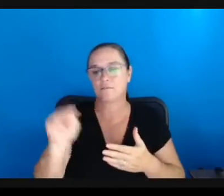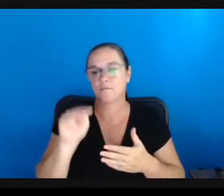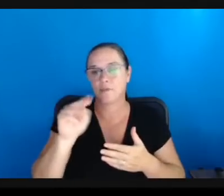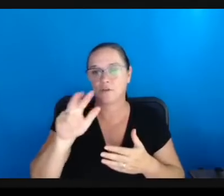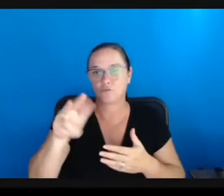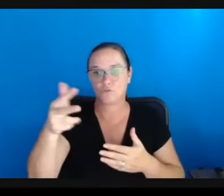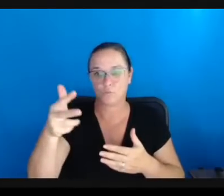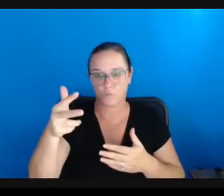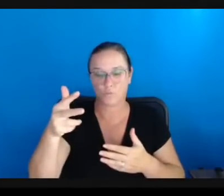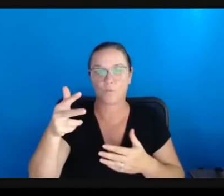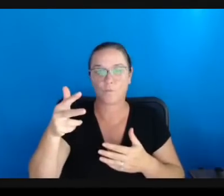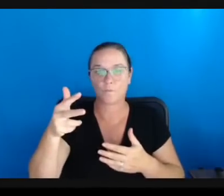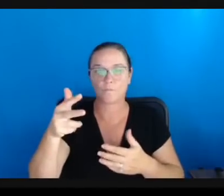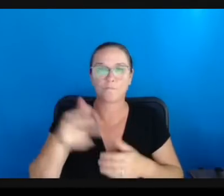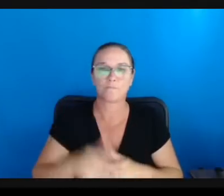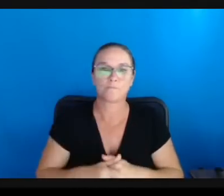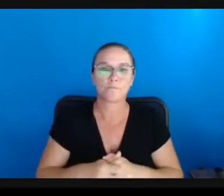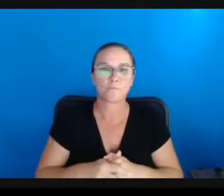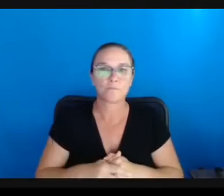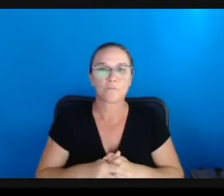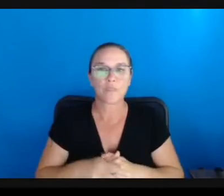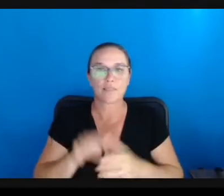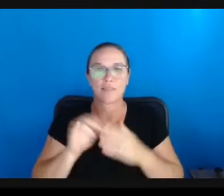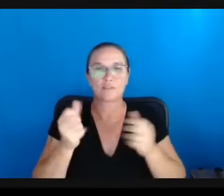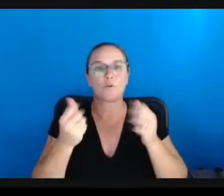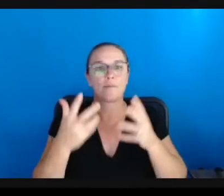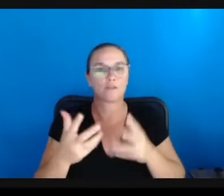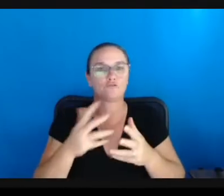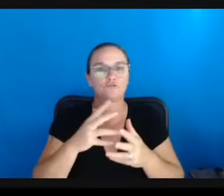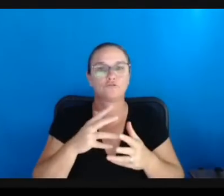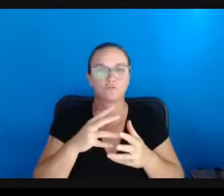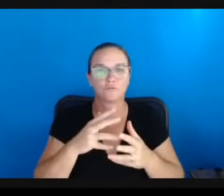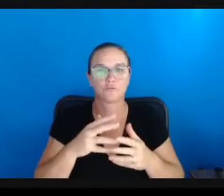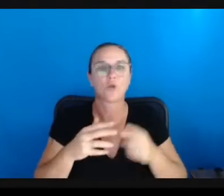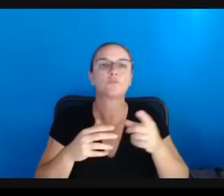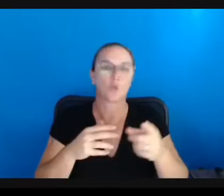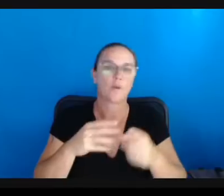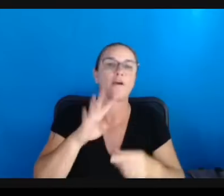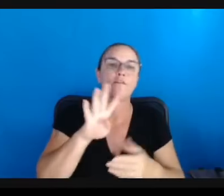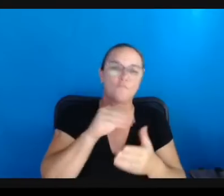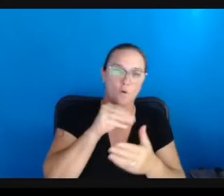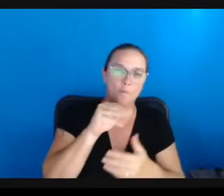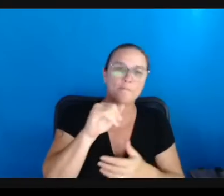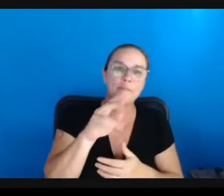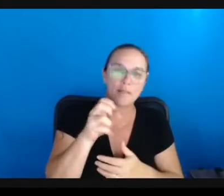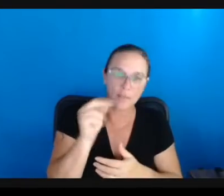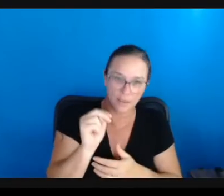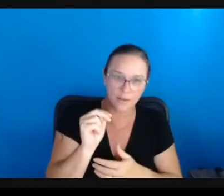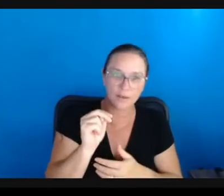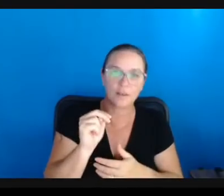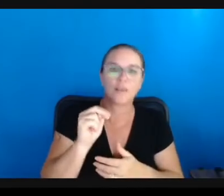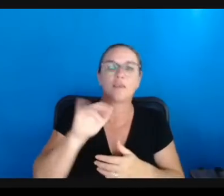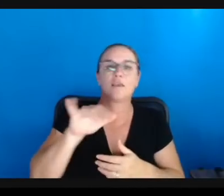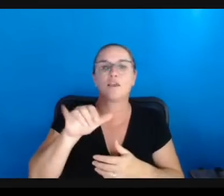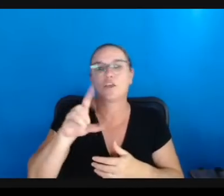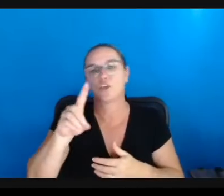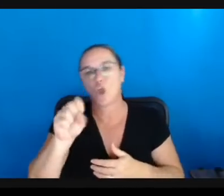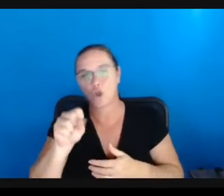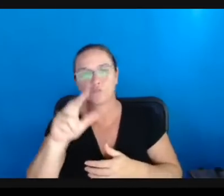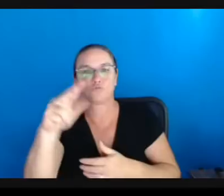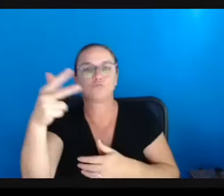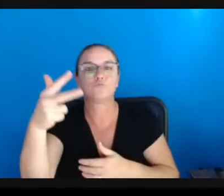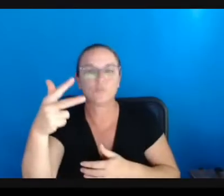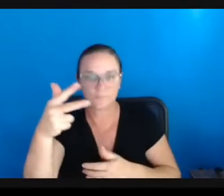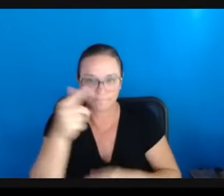this episode. Go right there, just under 4 million cubic yards, 3 million cubic meters during this episode.